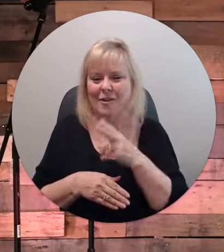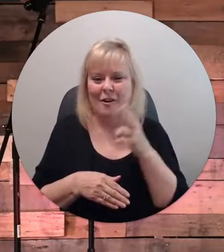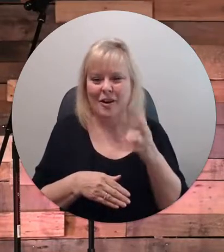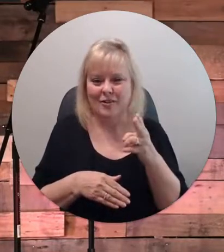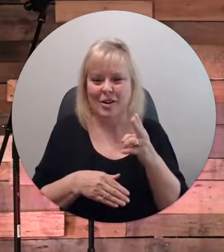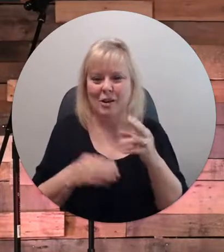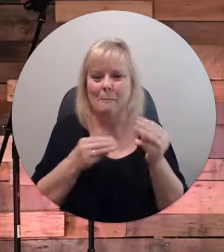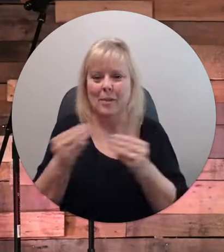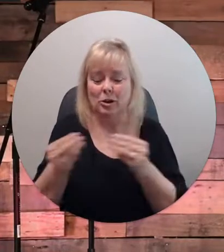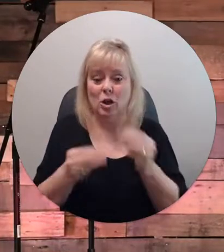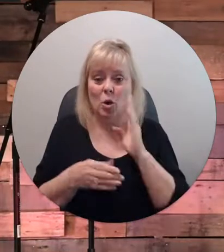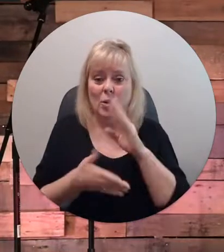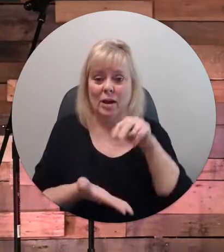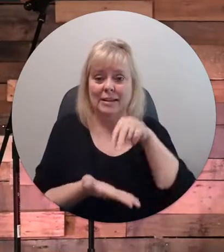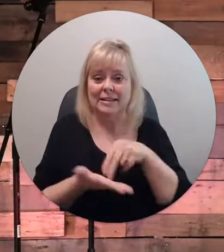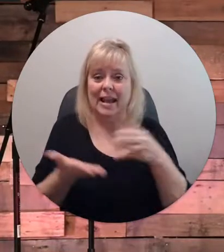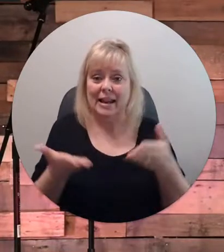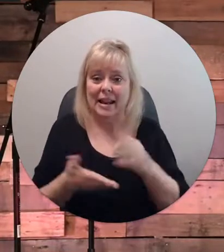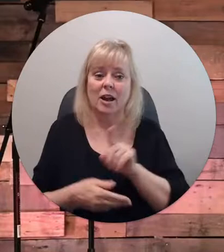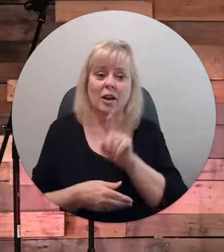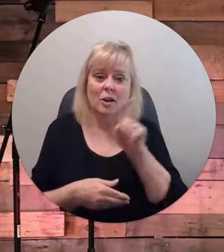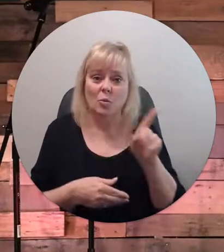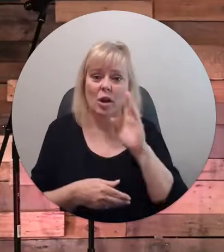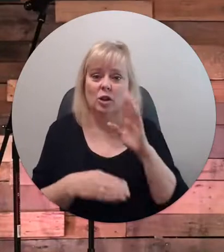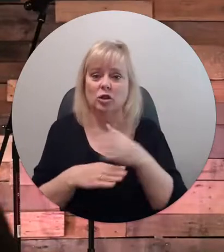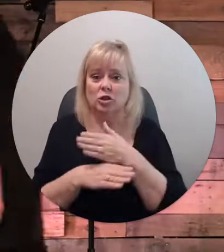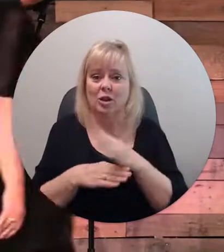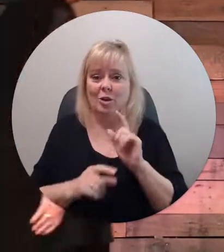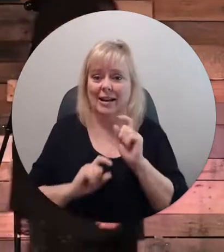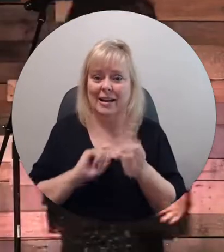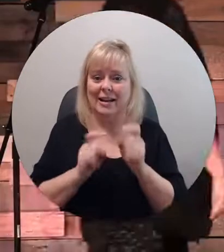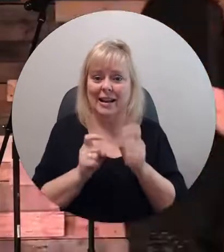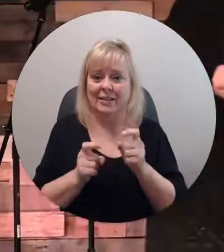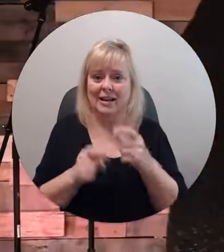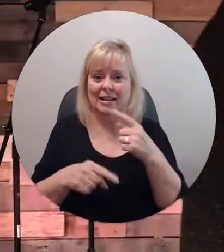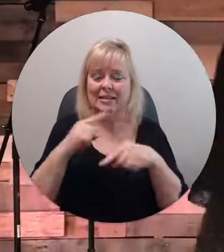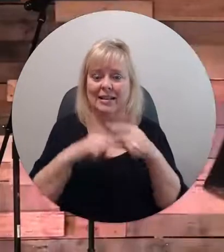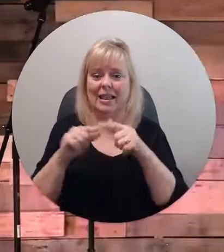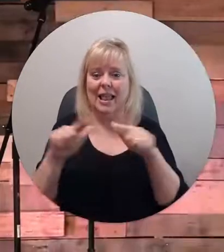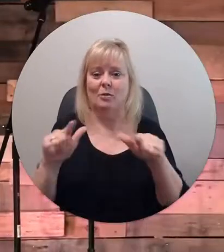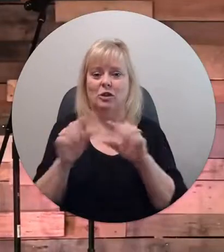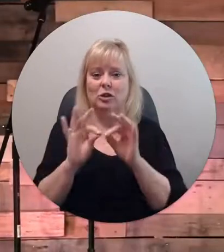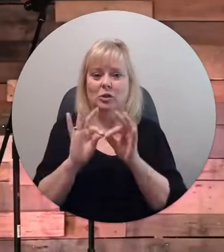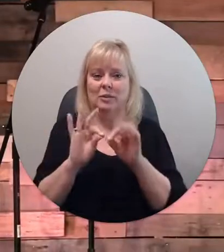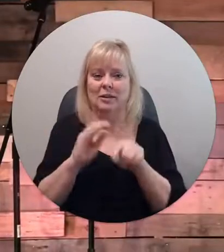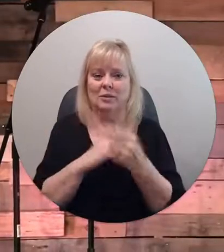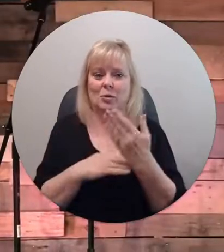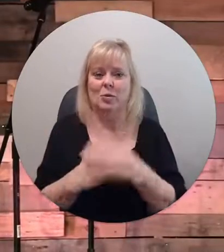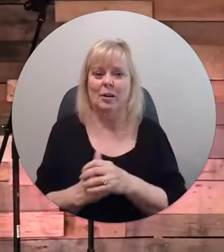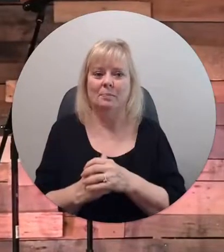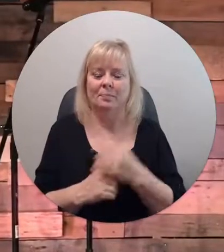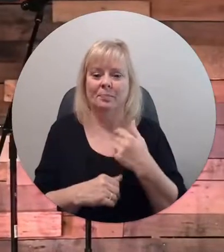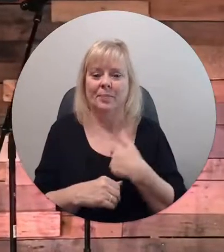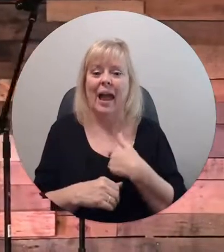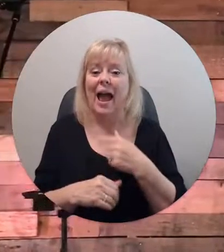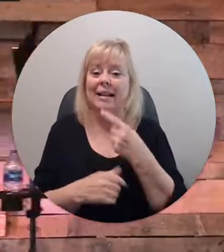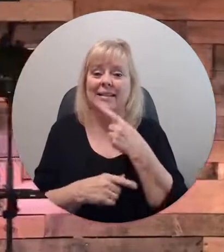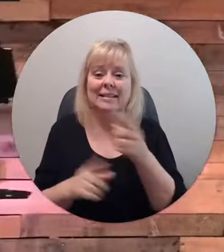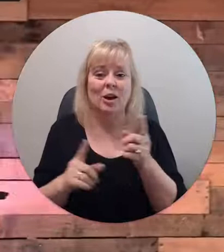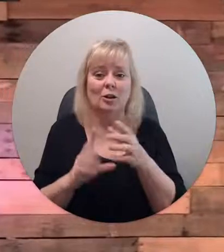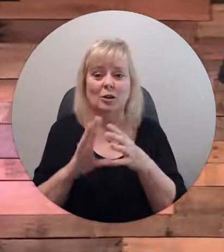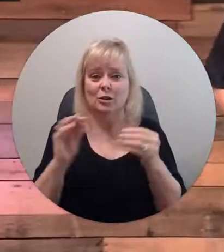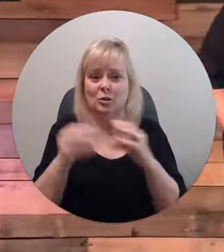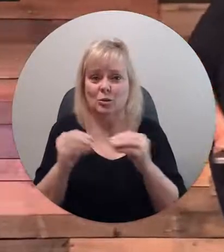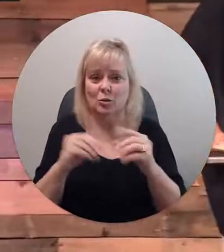and she's going to be sharing her gift of sign language interpretation for us this morning as I retell the story of the road of